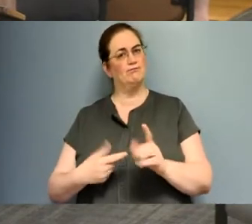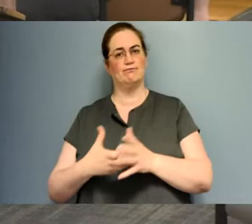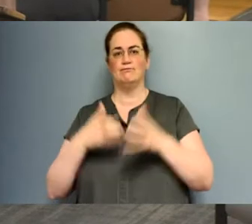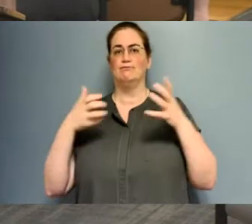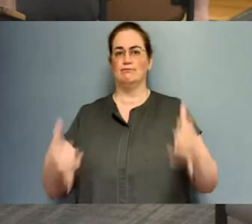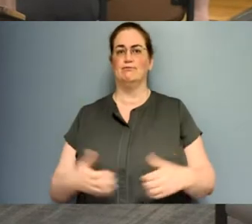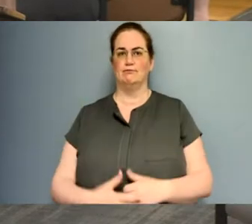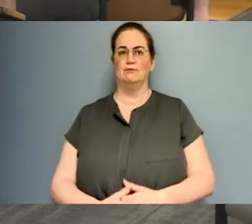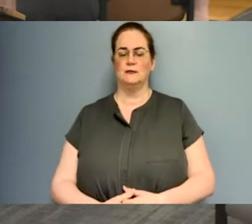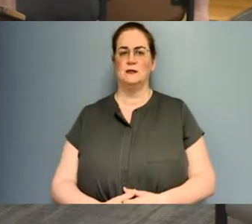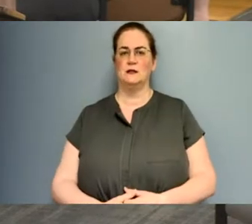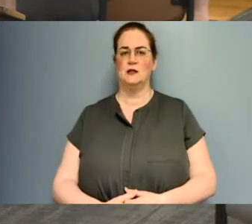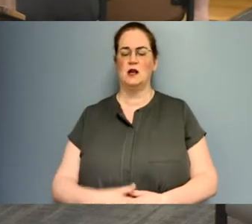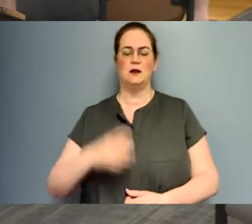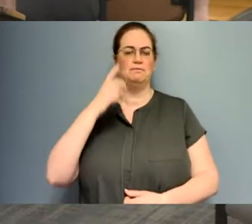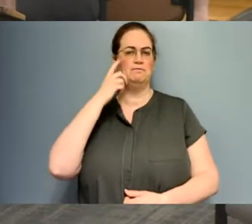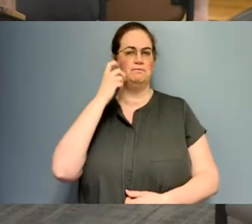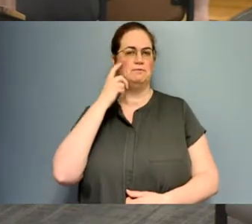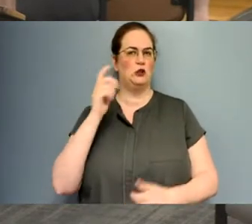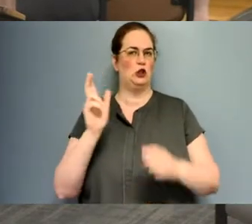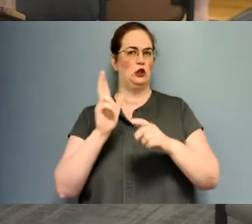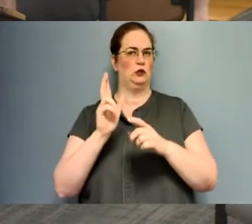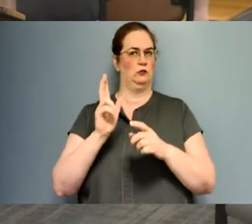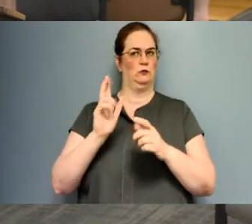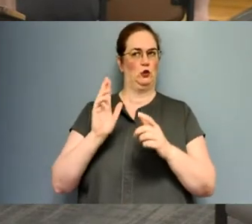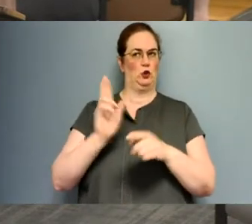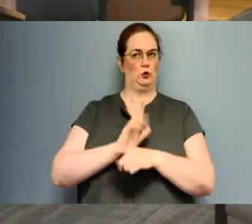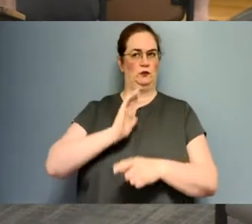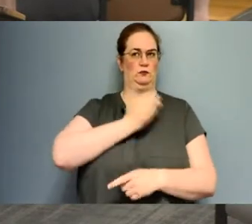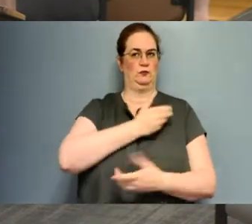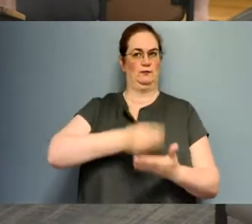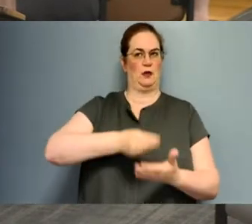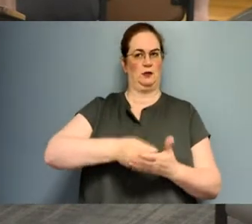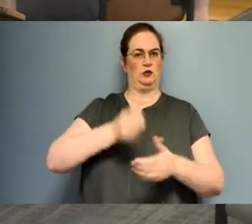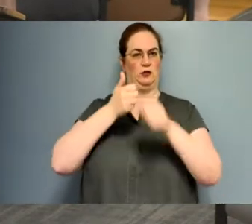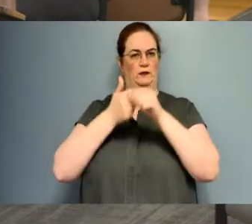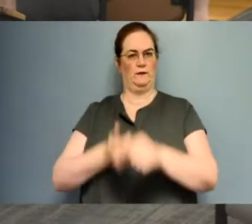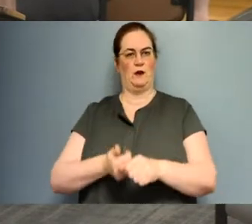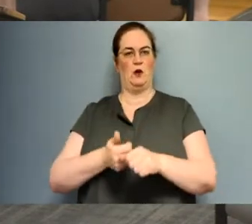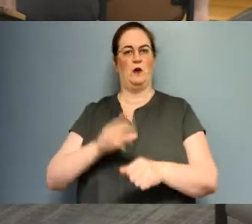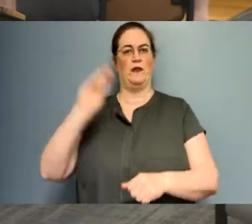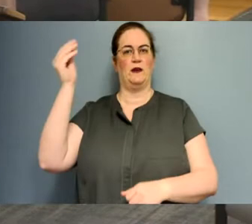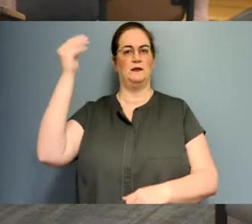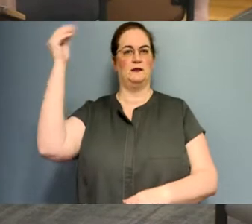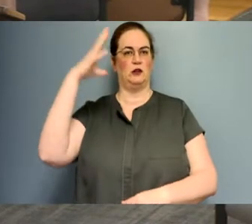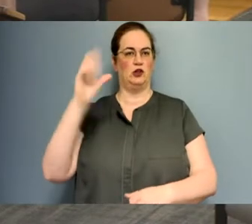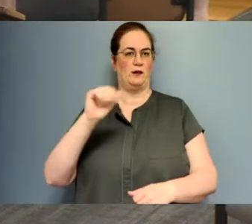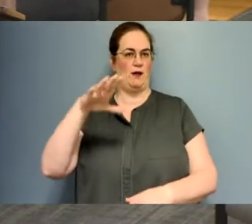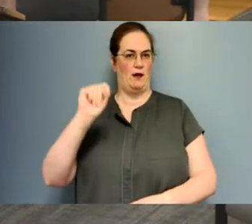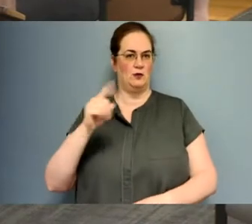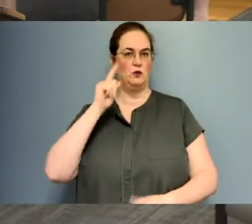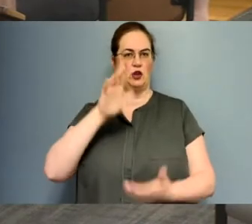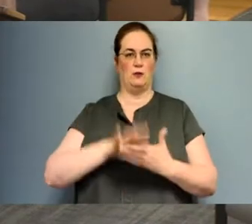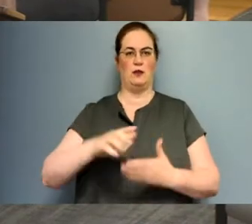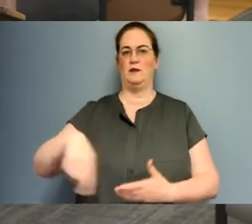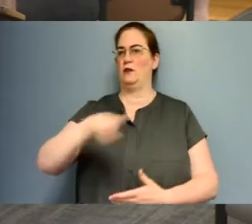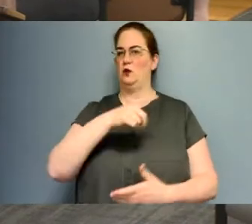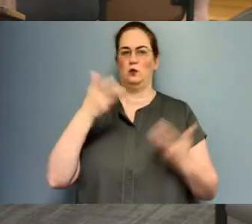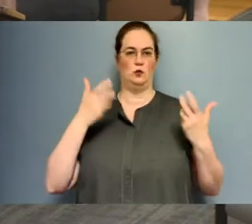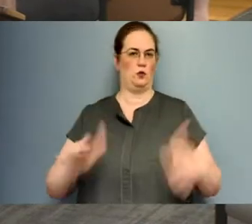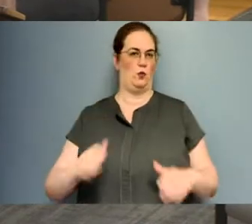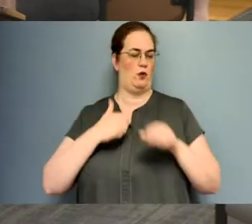I'm definitely questioning the use of our money in regards to following the Sunshine Act, which I believe you don't want to